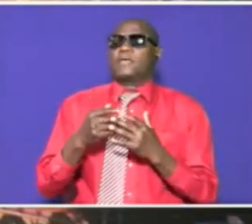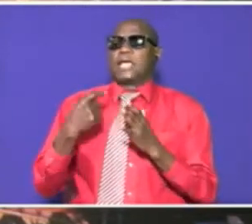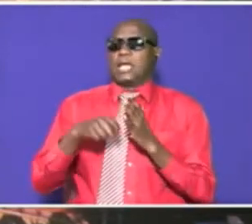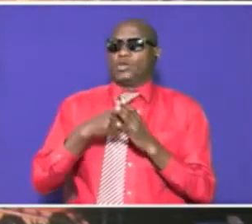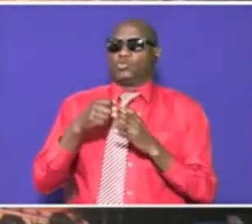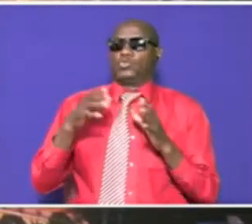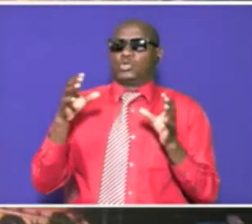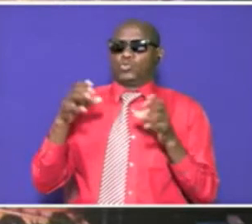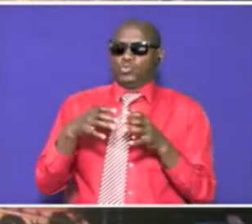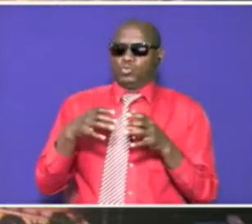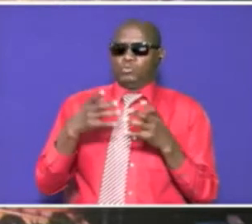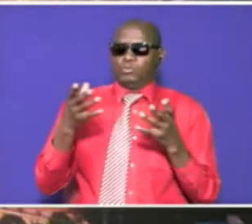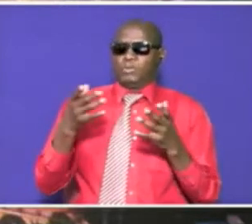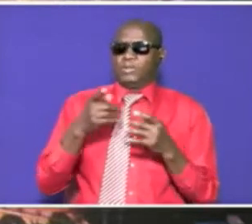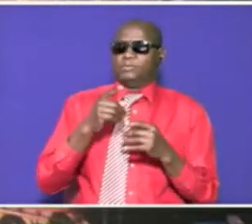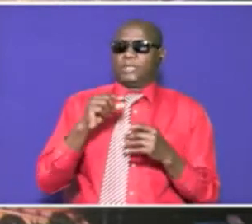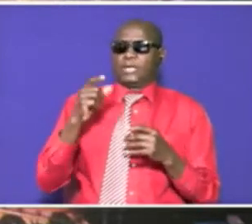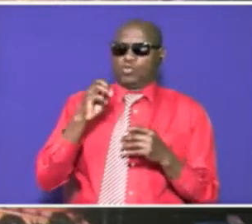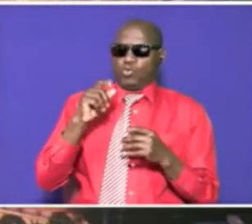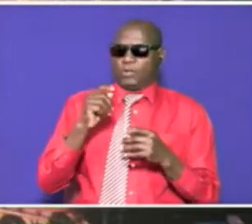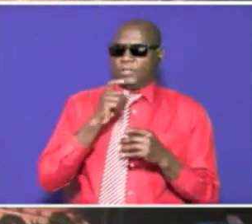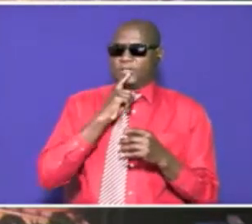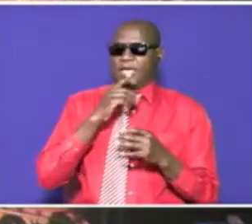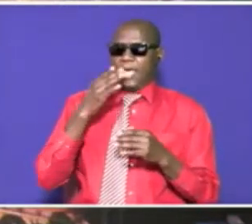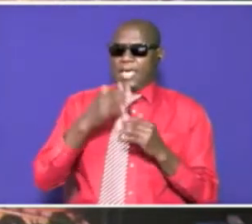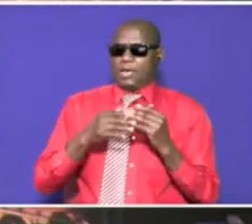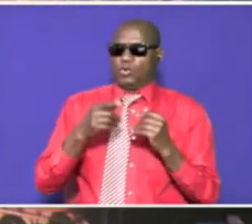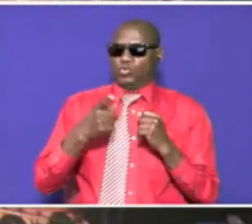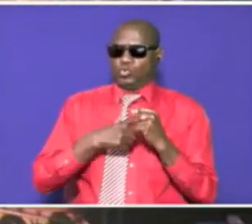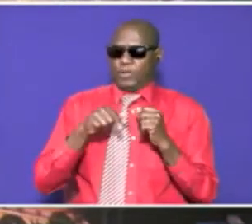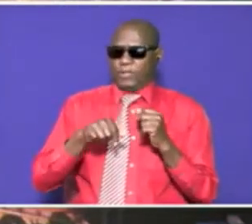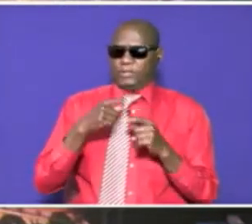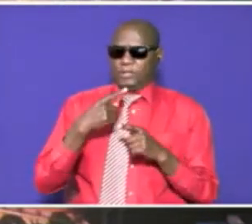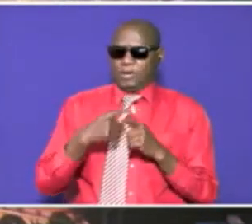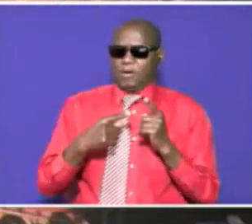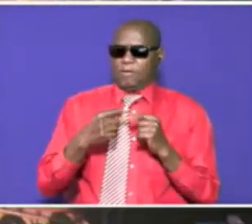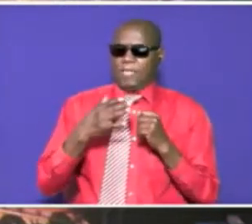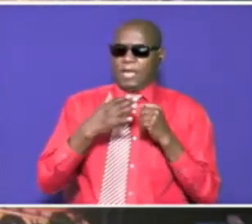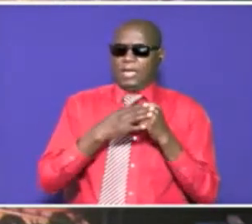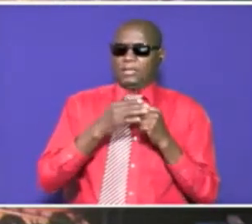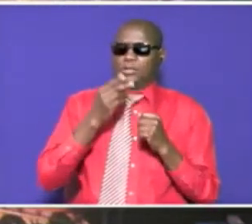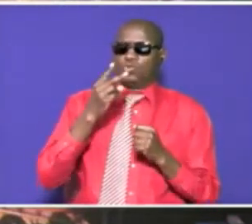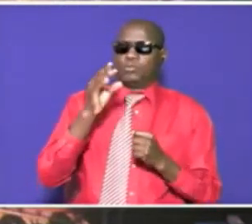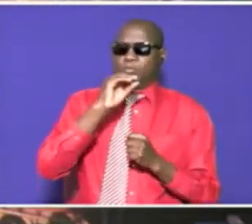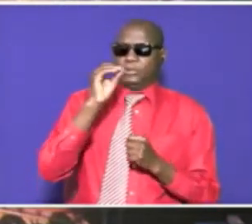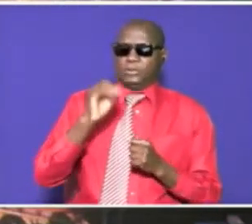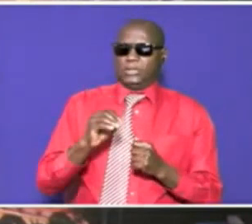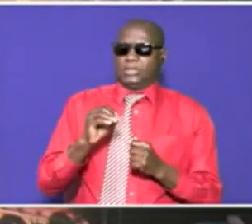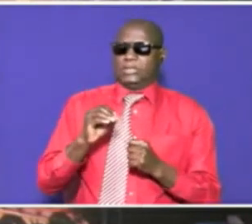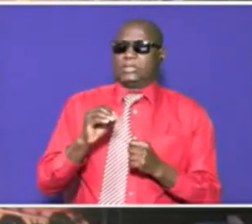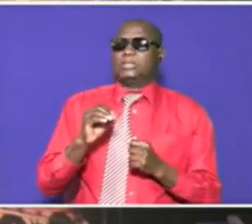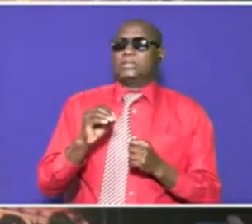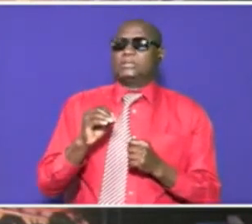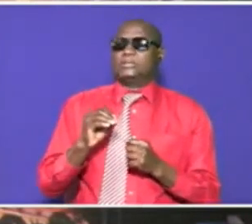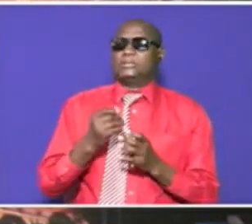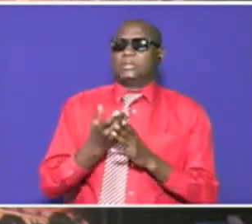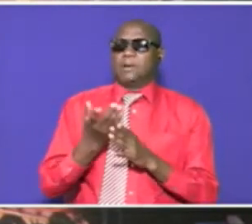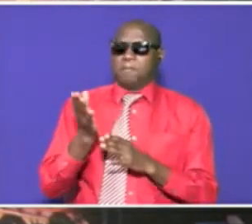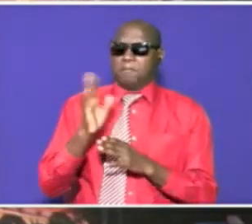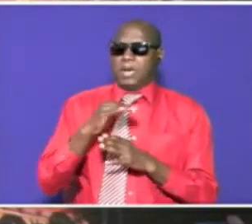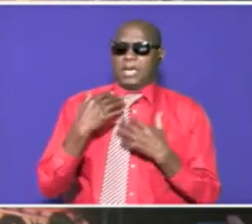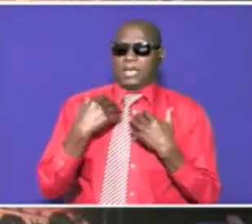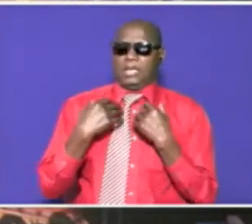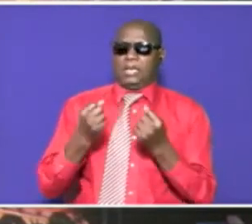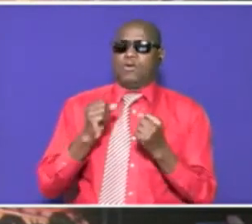Embu, Gitonga said that by the end of June this year, the industry was at 92% recovery from the COVID-19